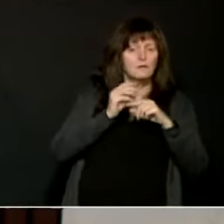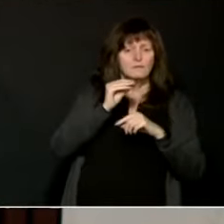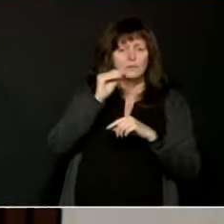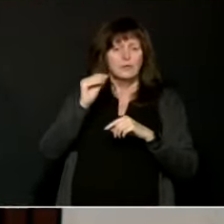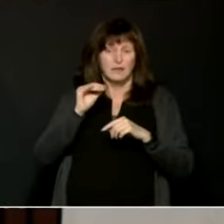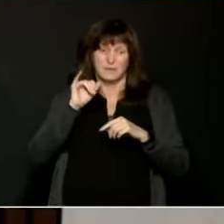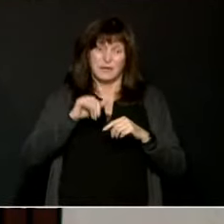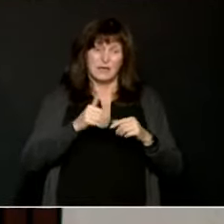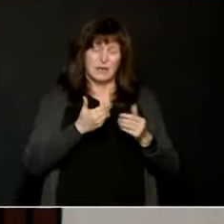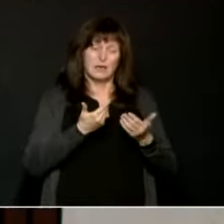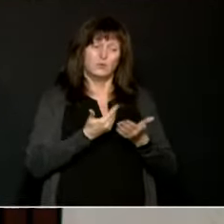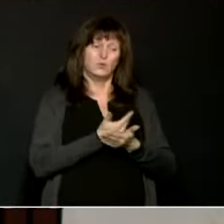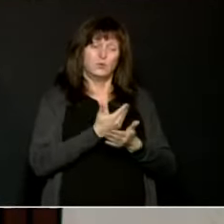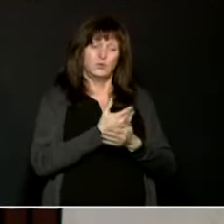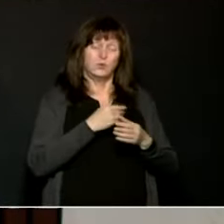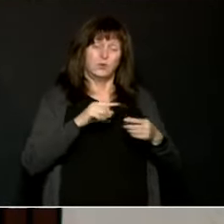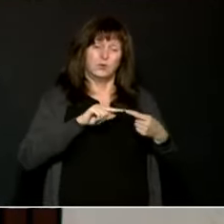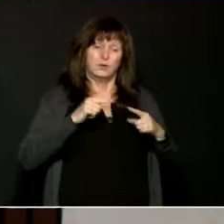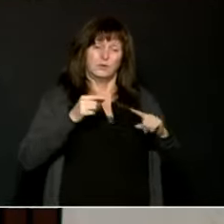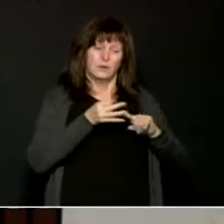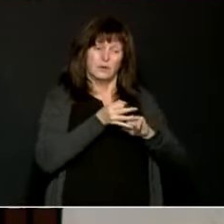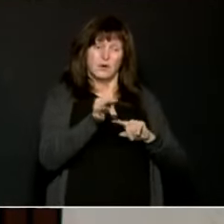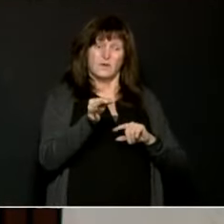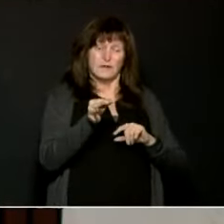of concern today is